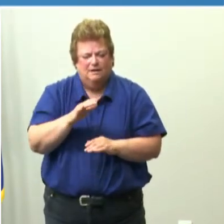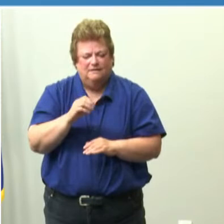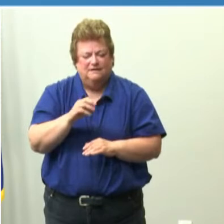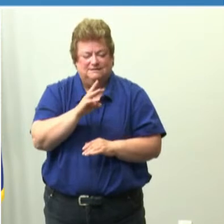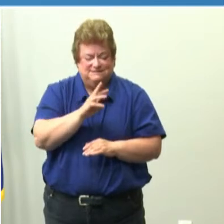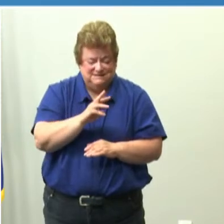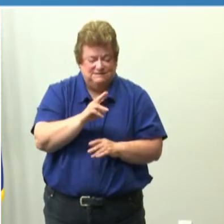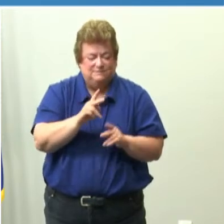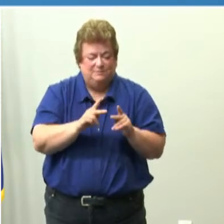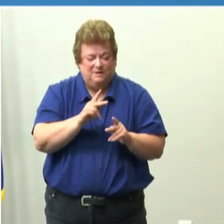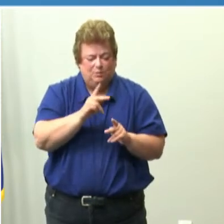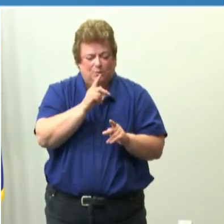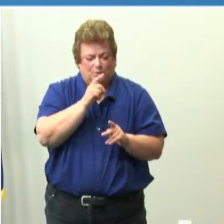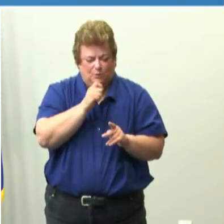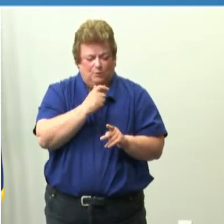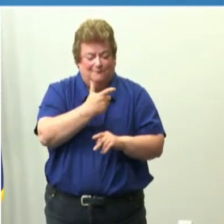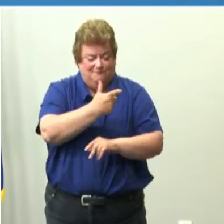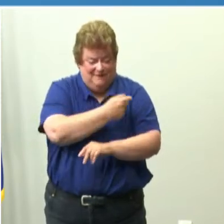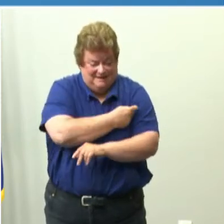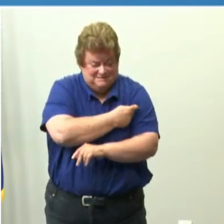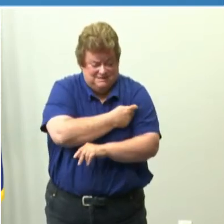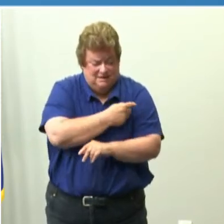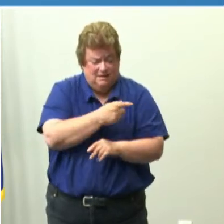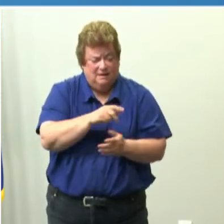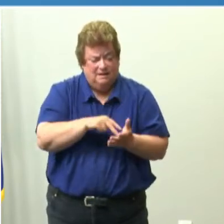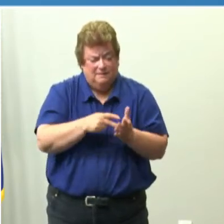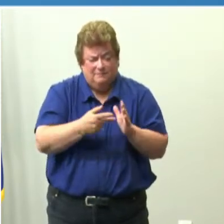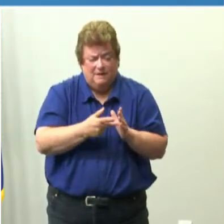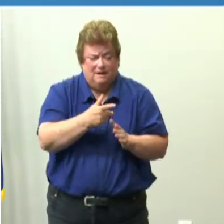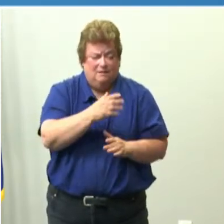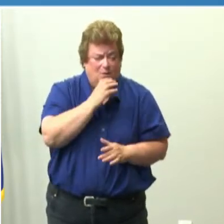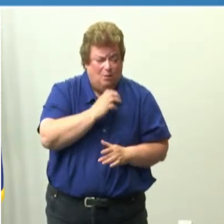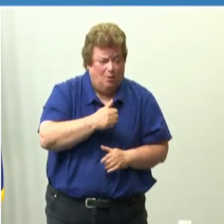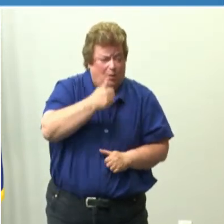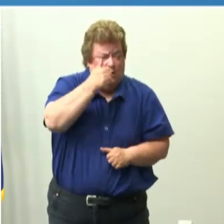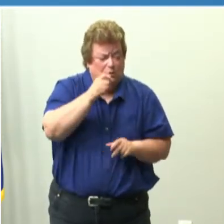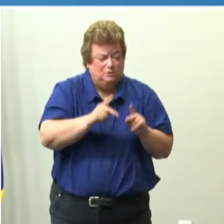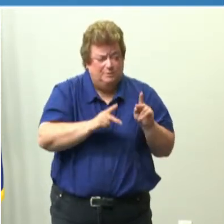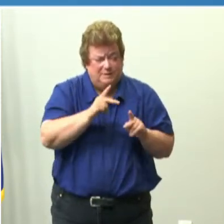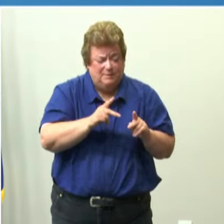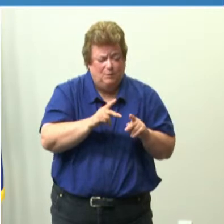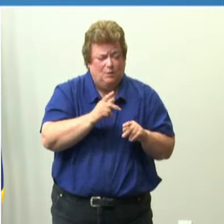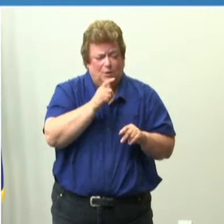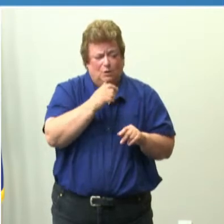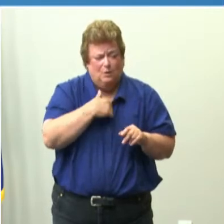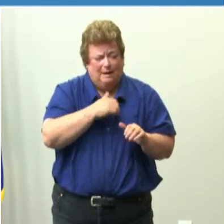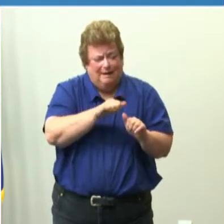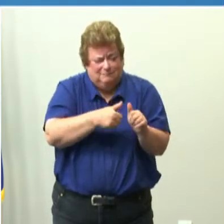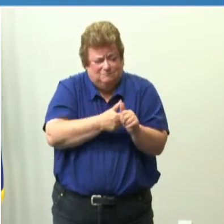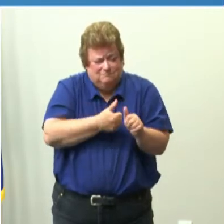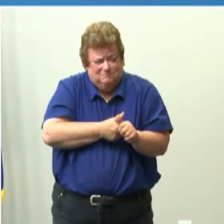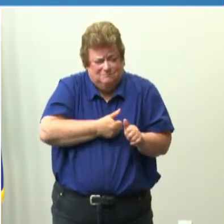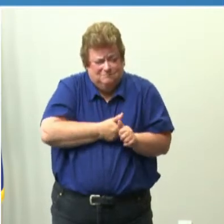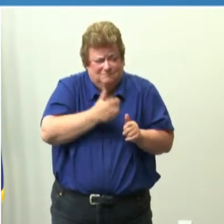vaccinated people who died of COVID, were those all like older people with underlying conditions? I mean, is that